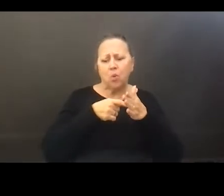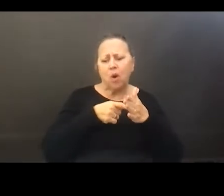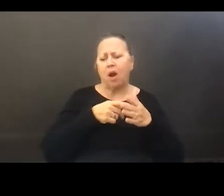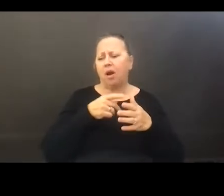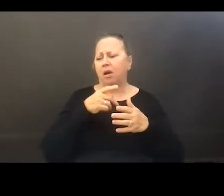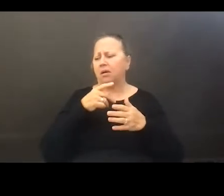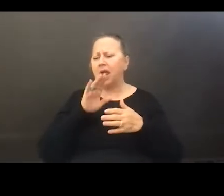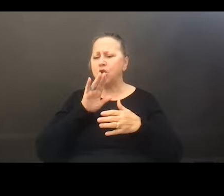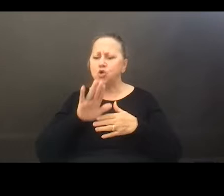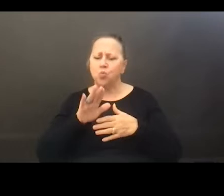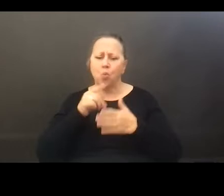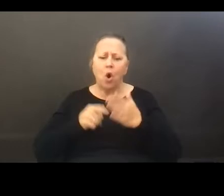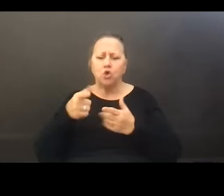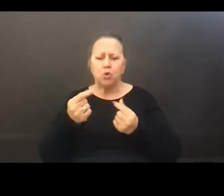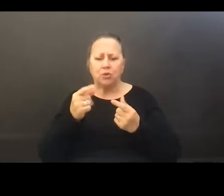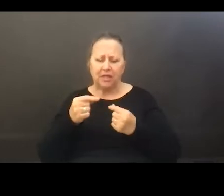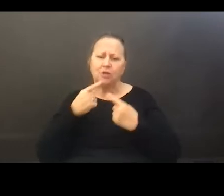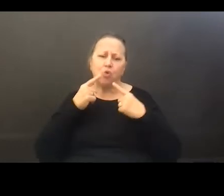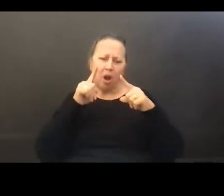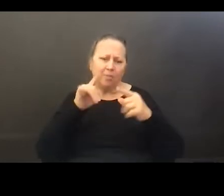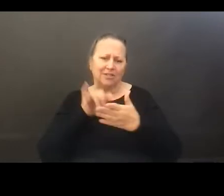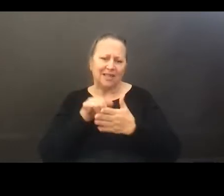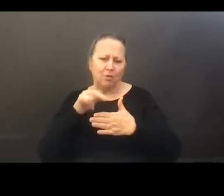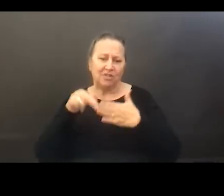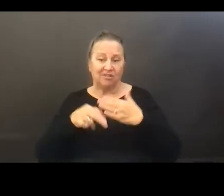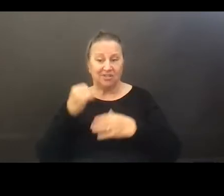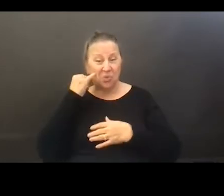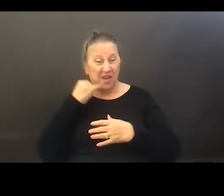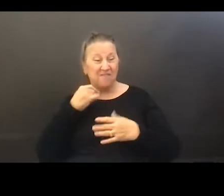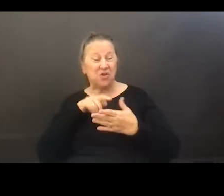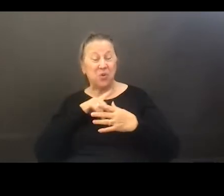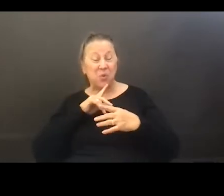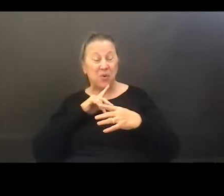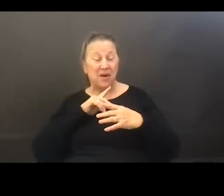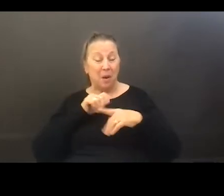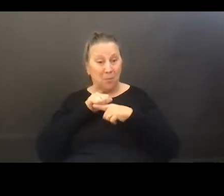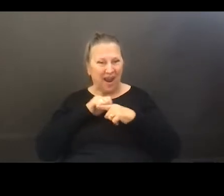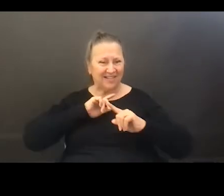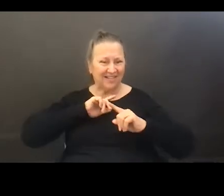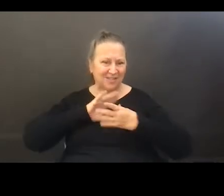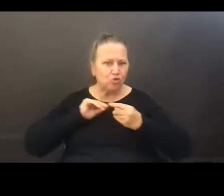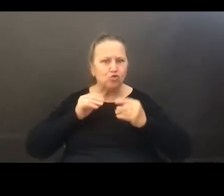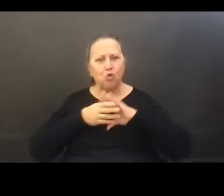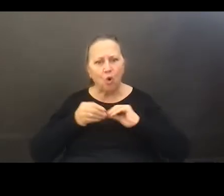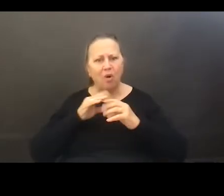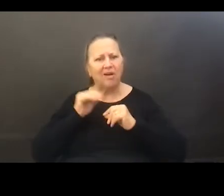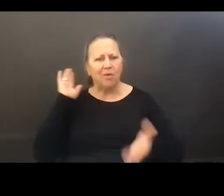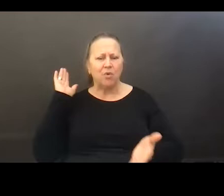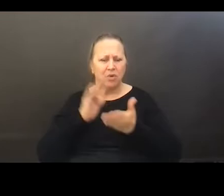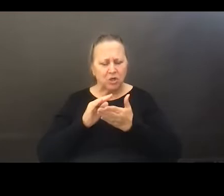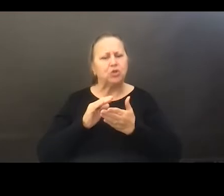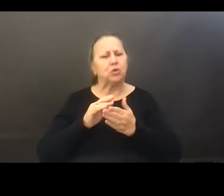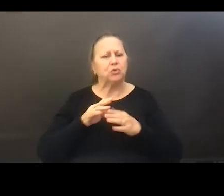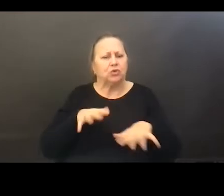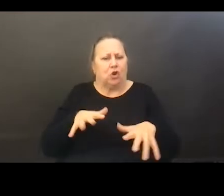that best result. And if you practice these types of success stories, it'll decrease nervousness right before the